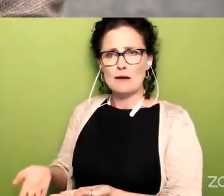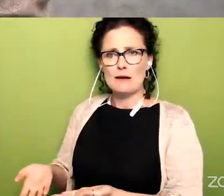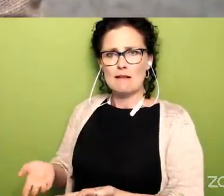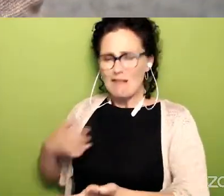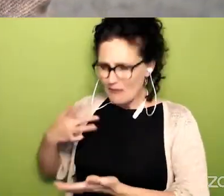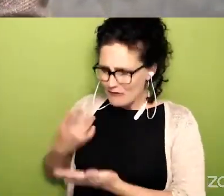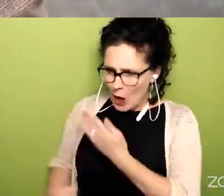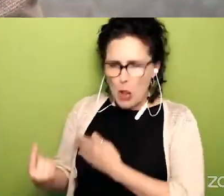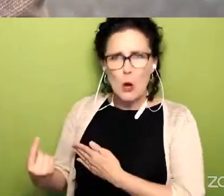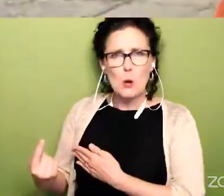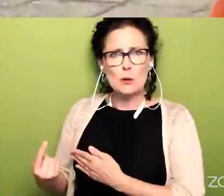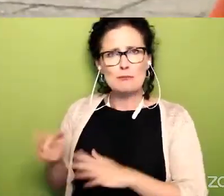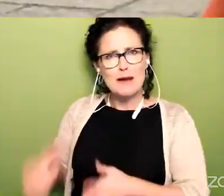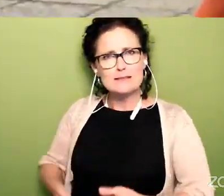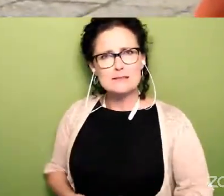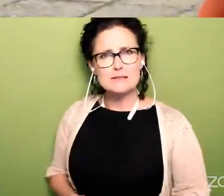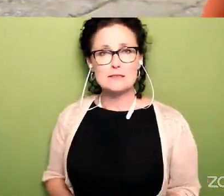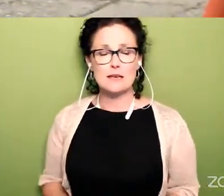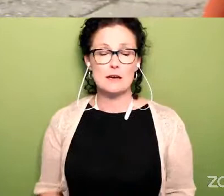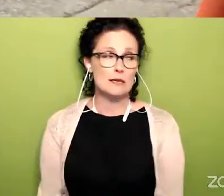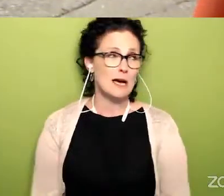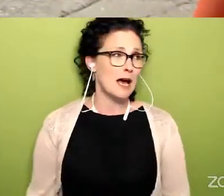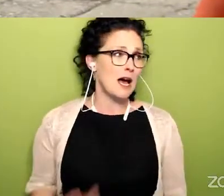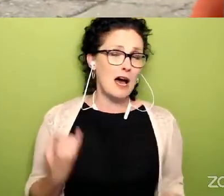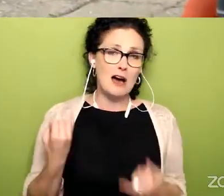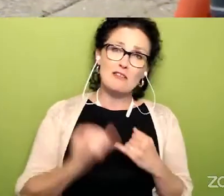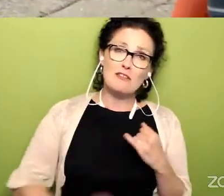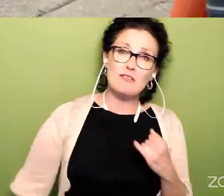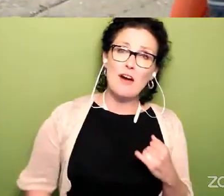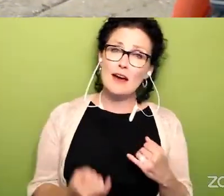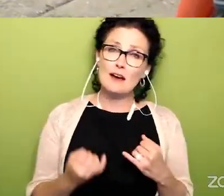finds out at this minute I do not know where my daughter is?